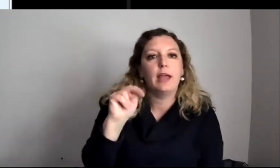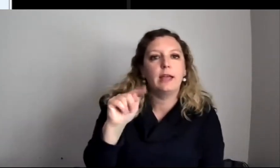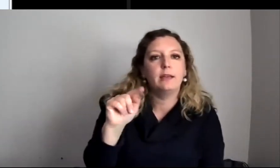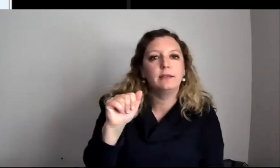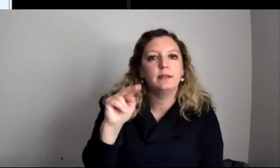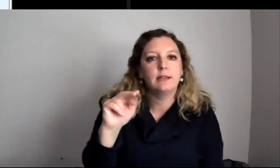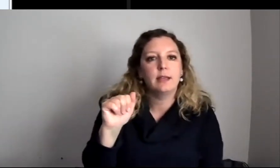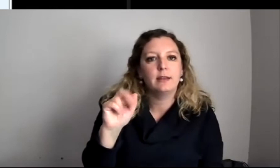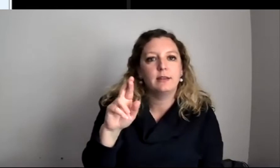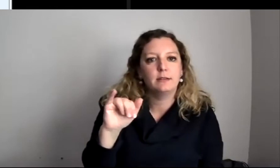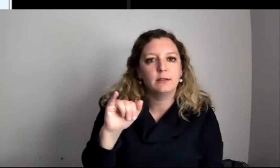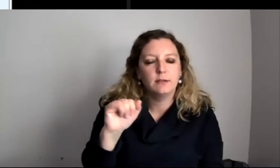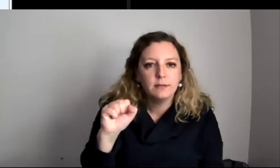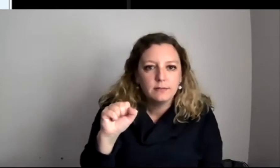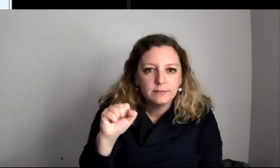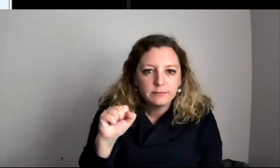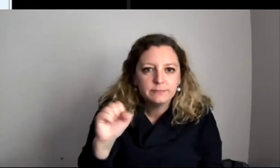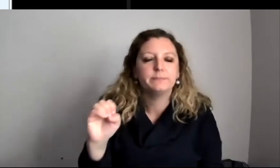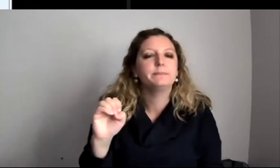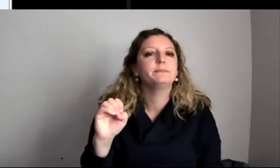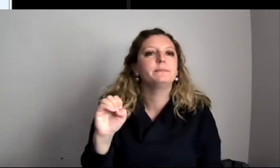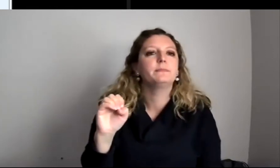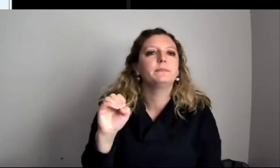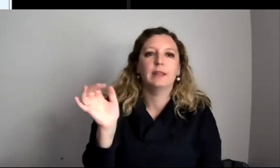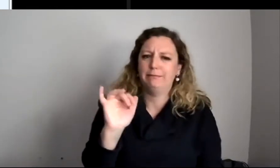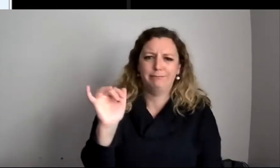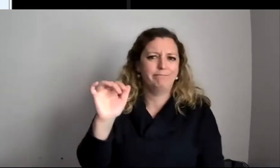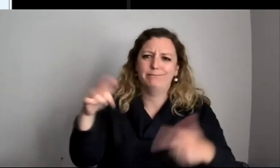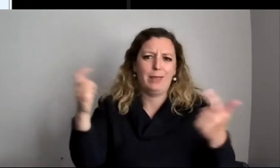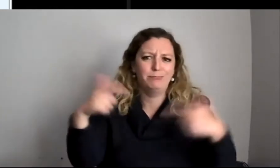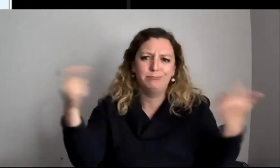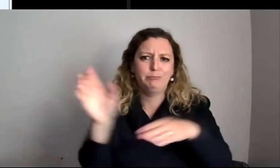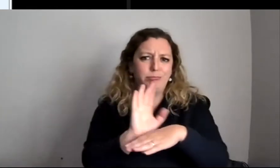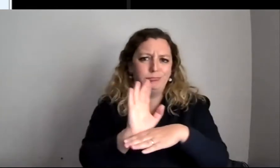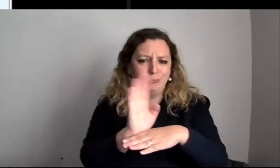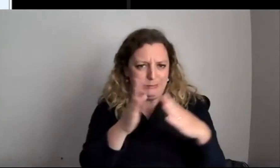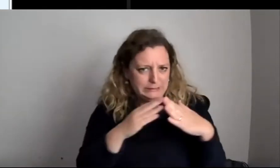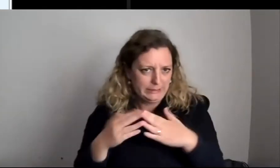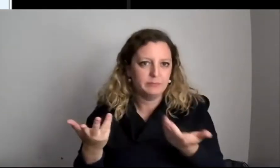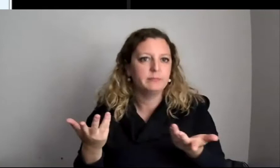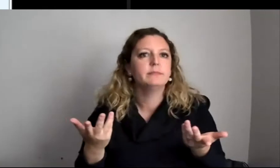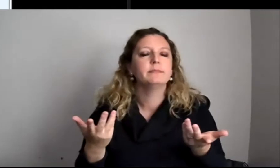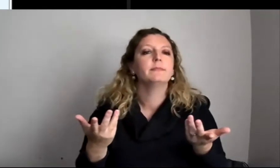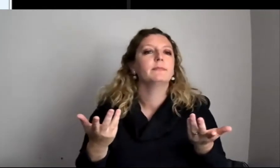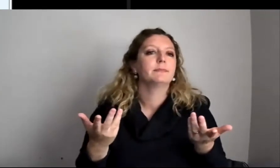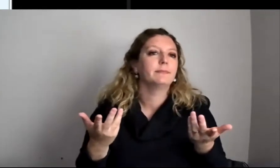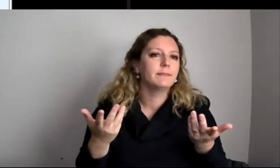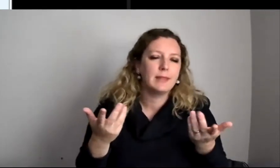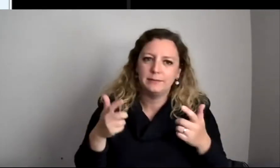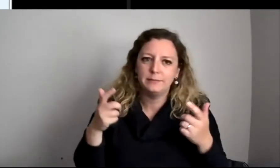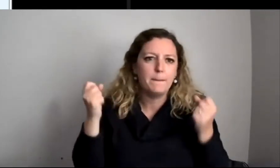Antananarivo. So this is indicated here by the red dot. And this is like any other bustling city in the world. So you've got